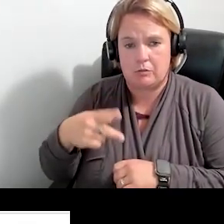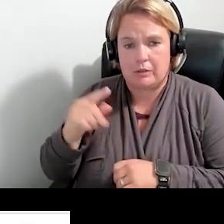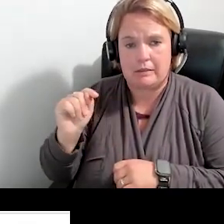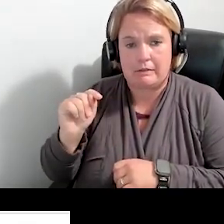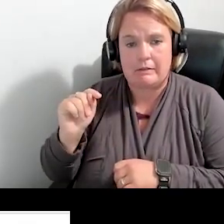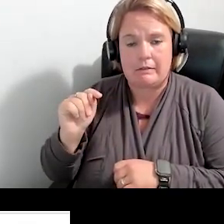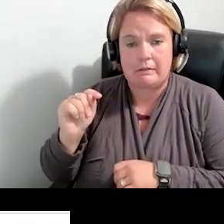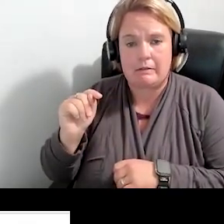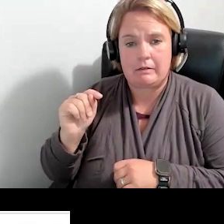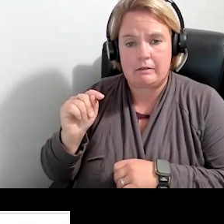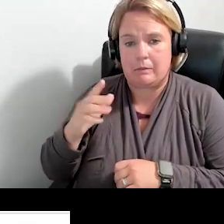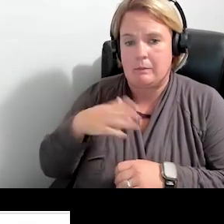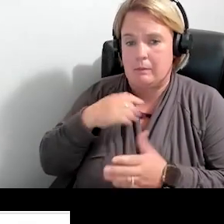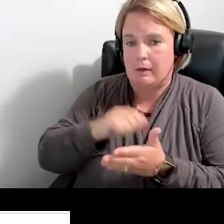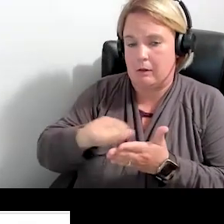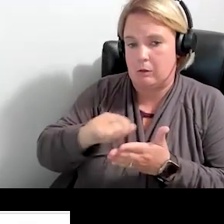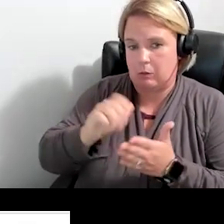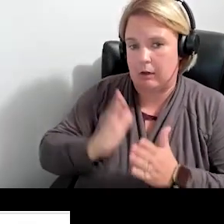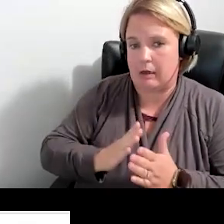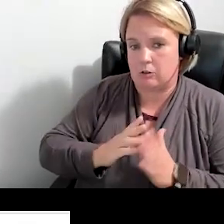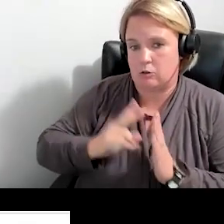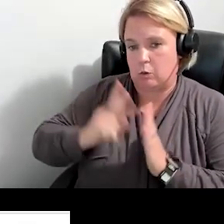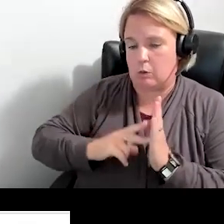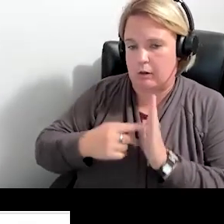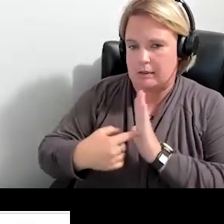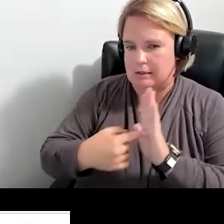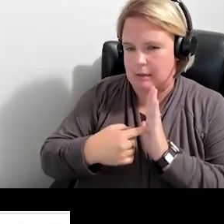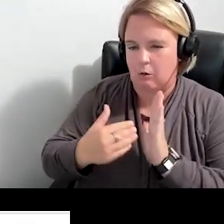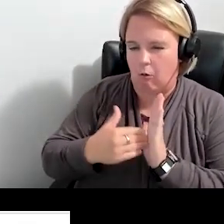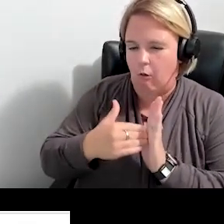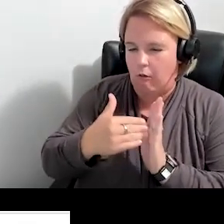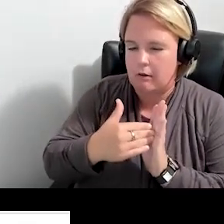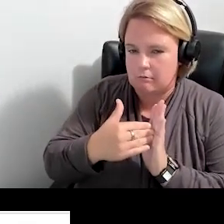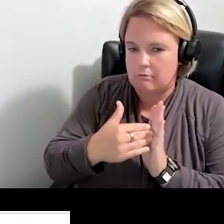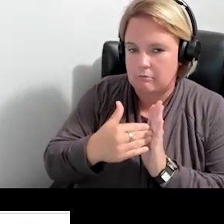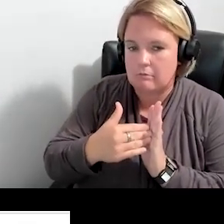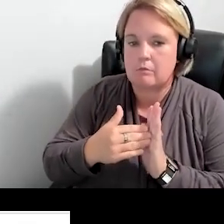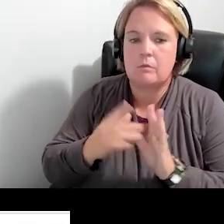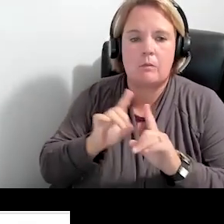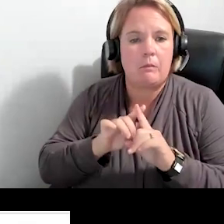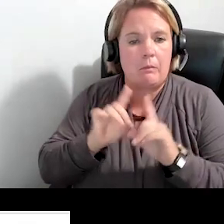writer. My papers were always read in class as examples, things like that. But